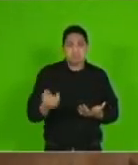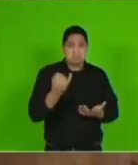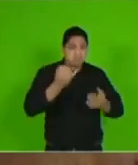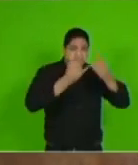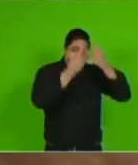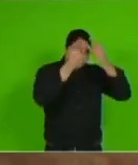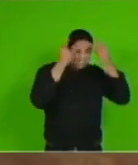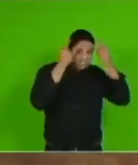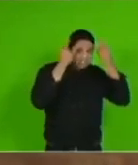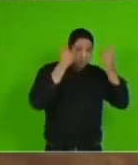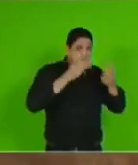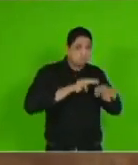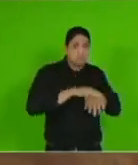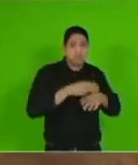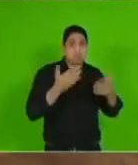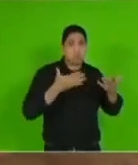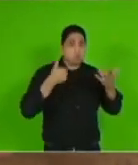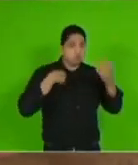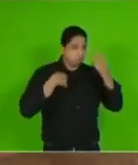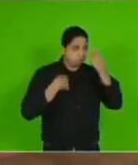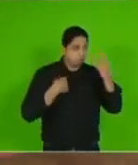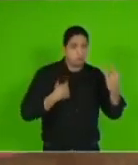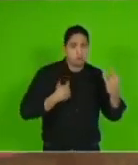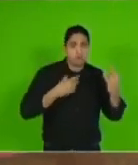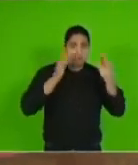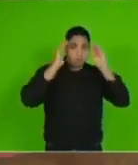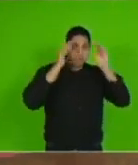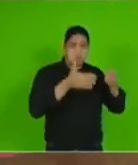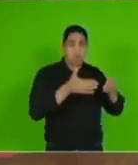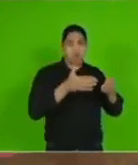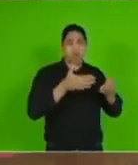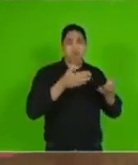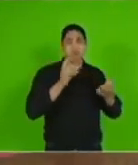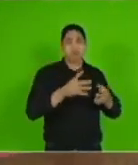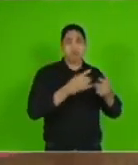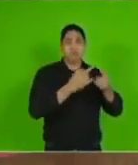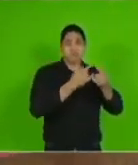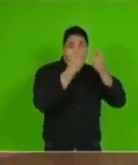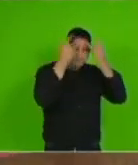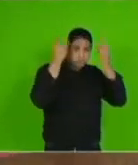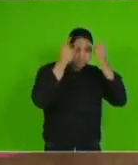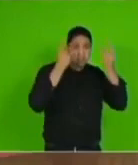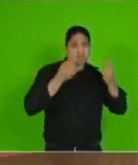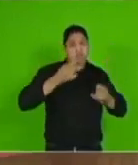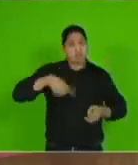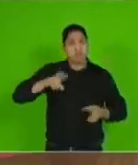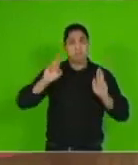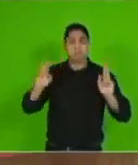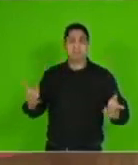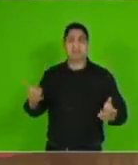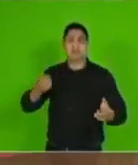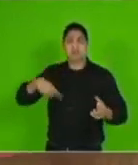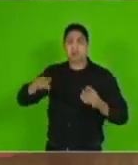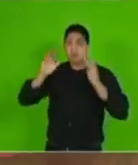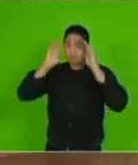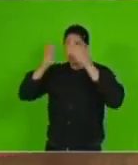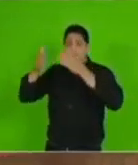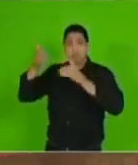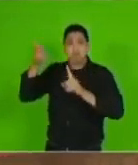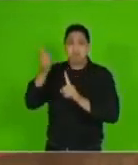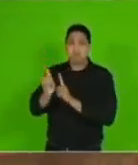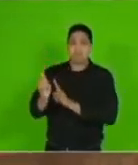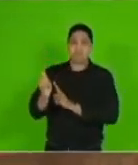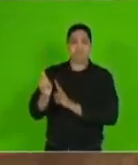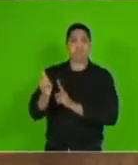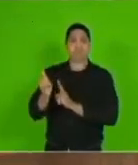what is of interest to us is the prophetic, the revelation. Where is the problem for